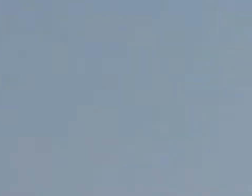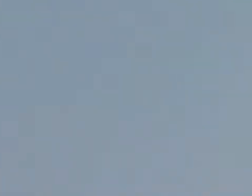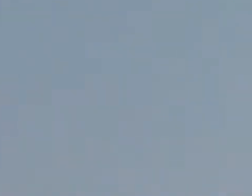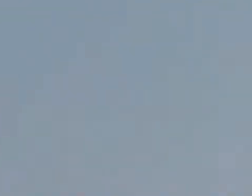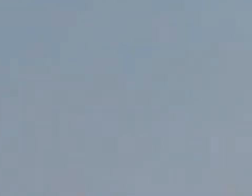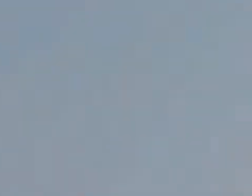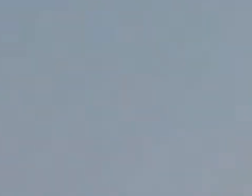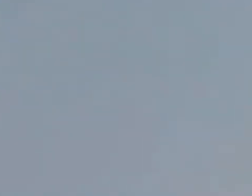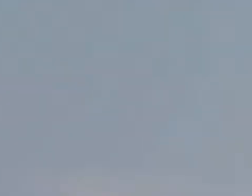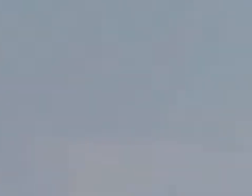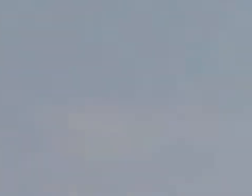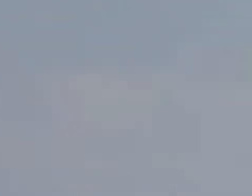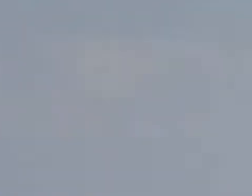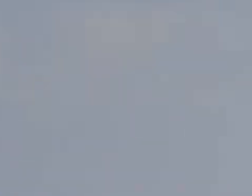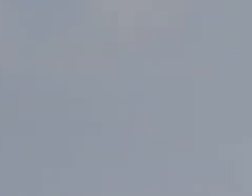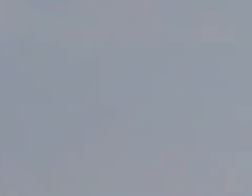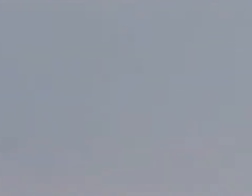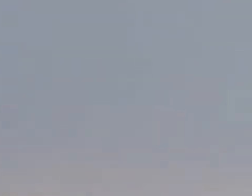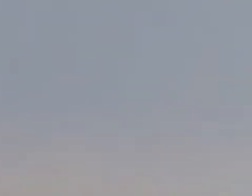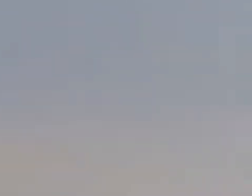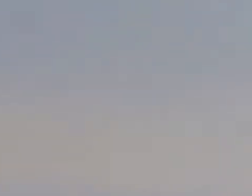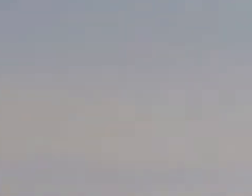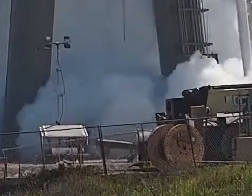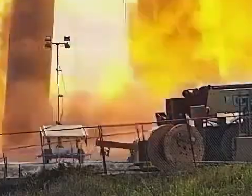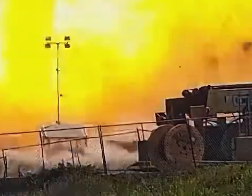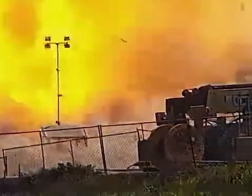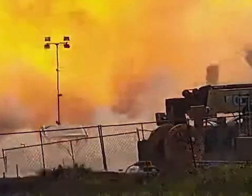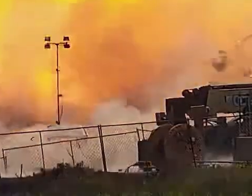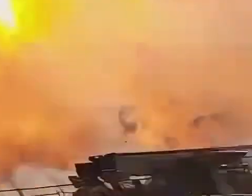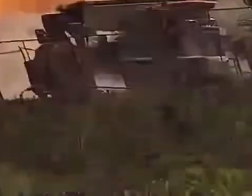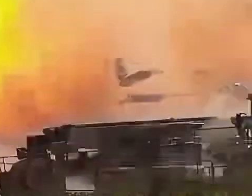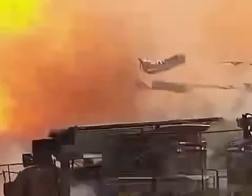If there's methane, it'd be igniting in the flare, correct?